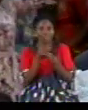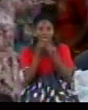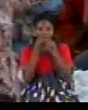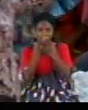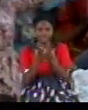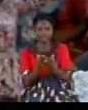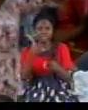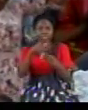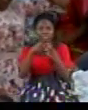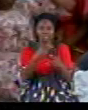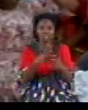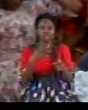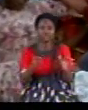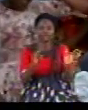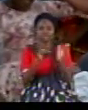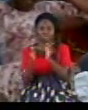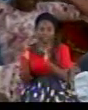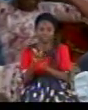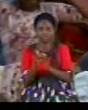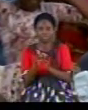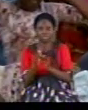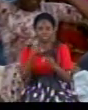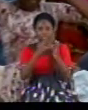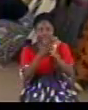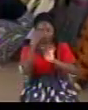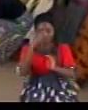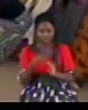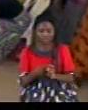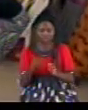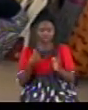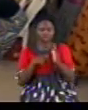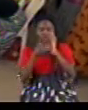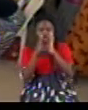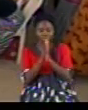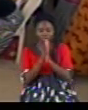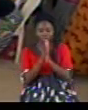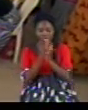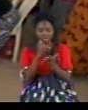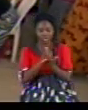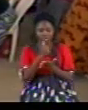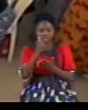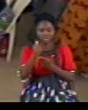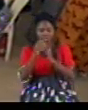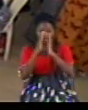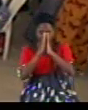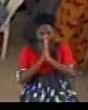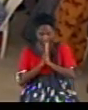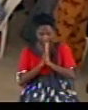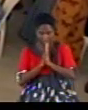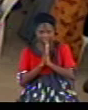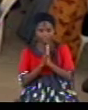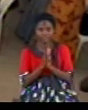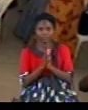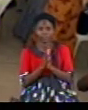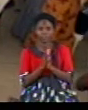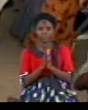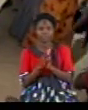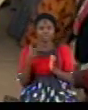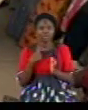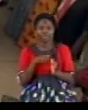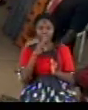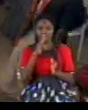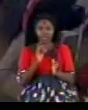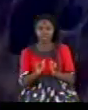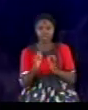of Jesus. In Jesus' name we pray. We're still going to pray for